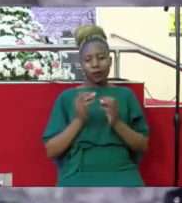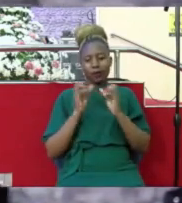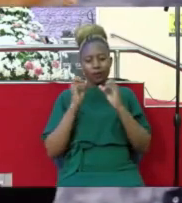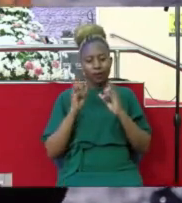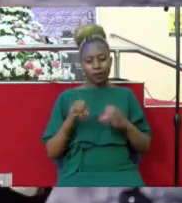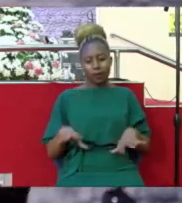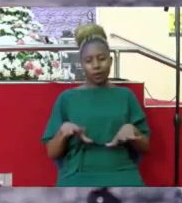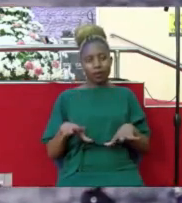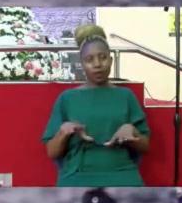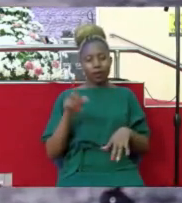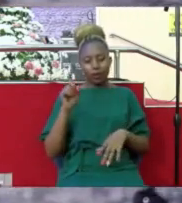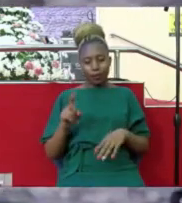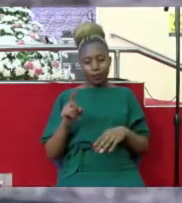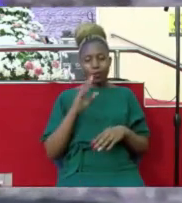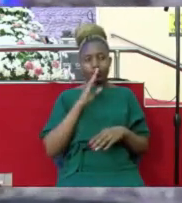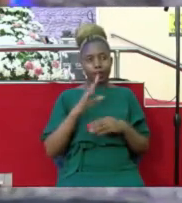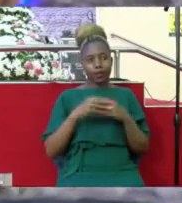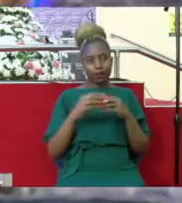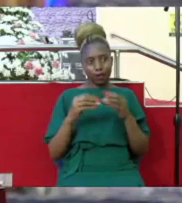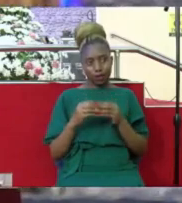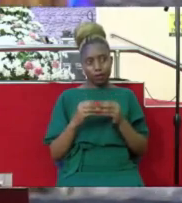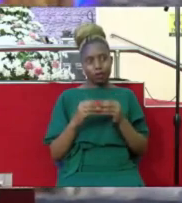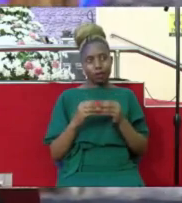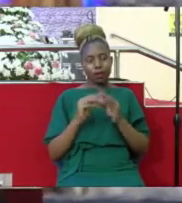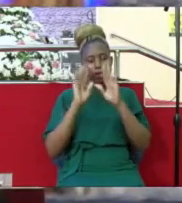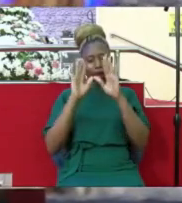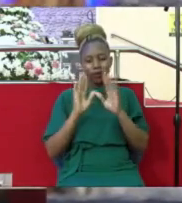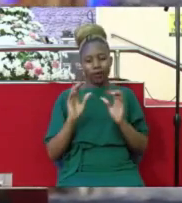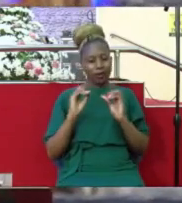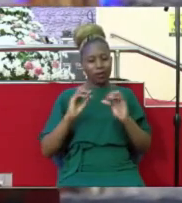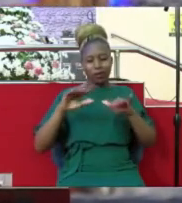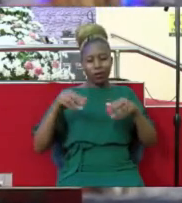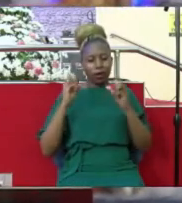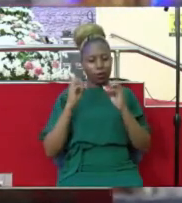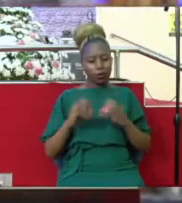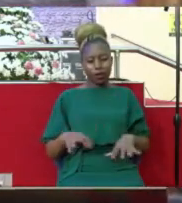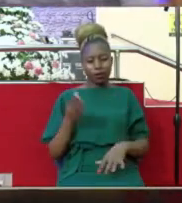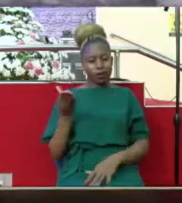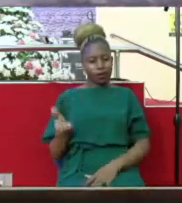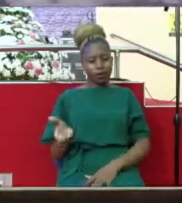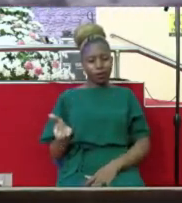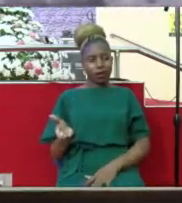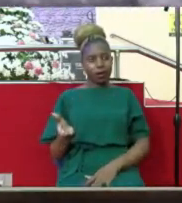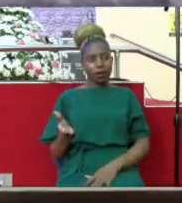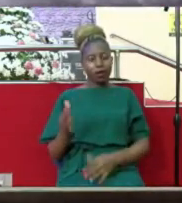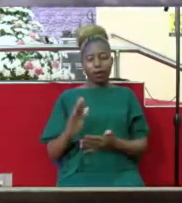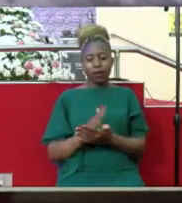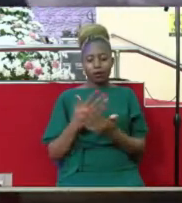form must come. That no matter how empty it is, abundance must come.